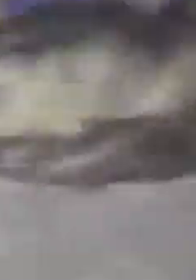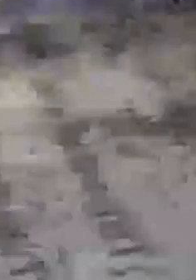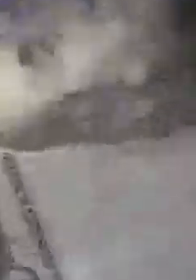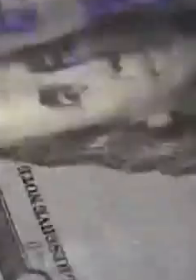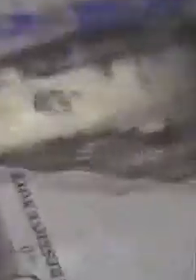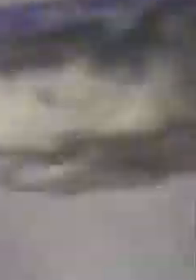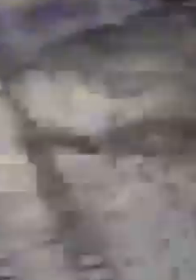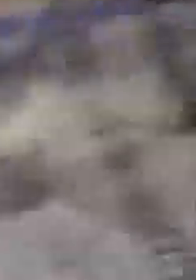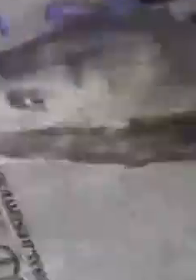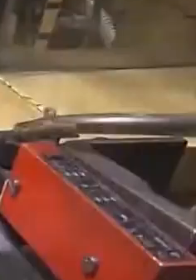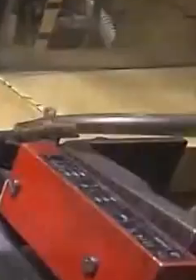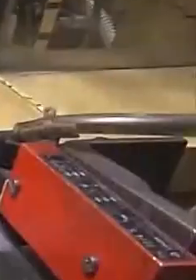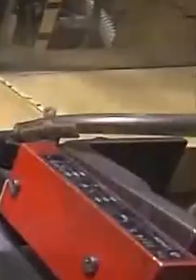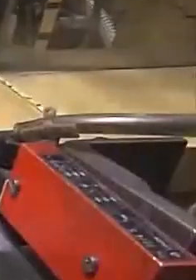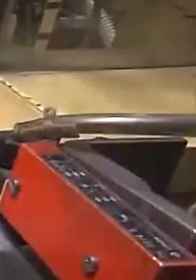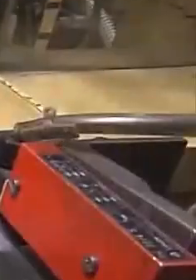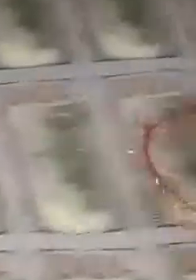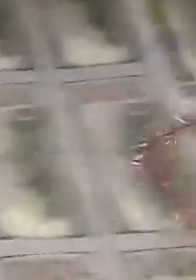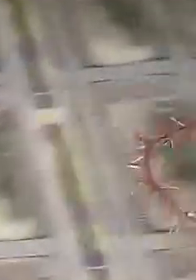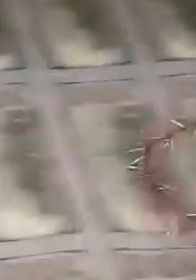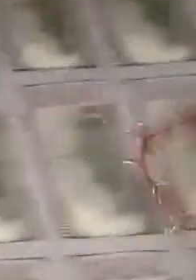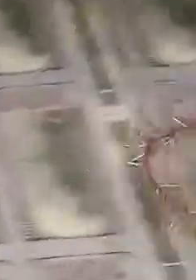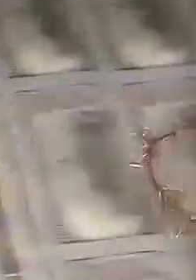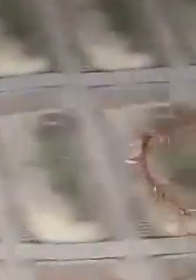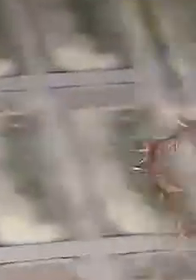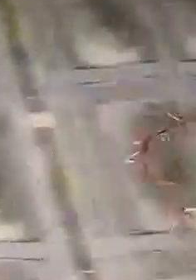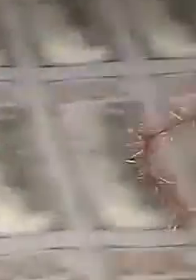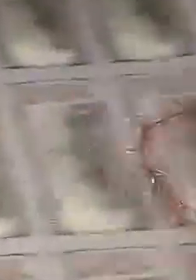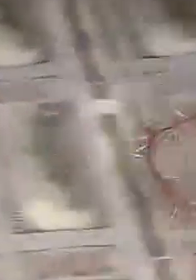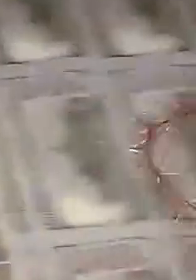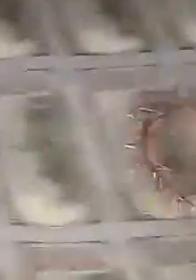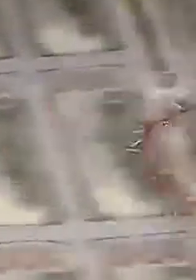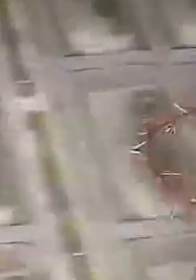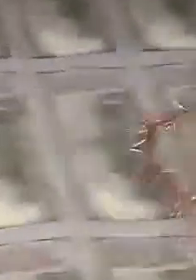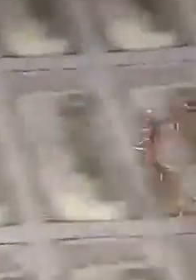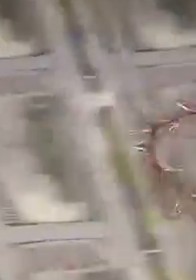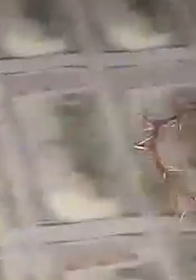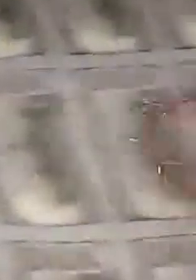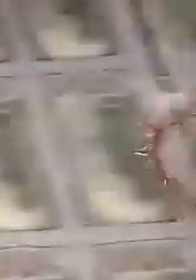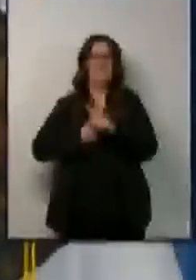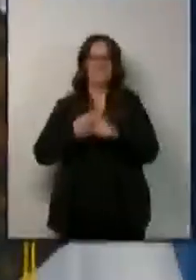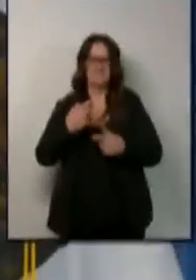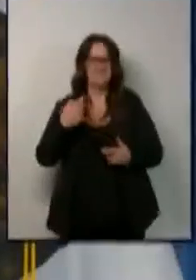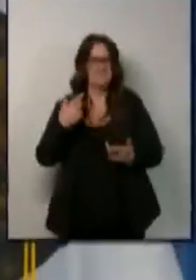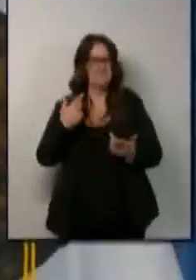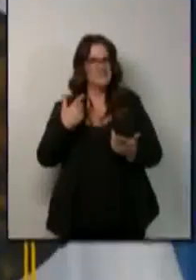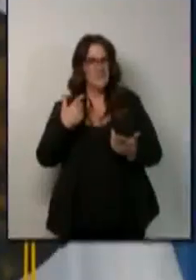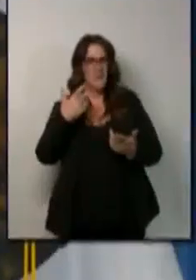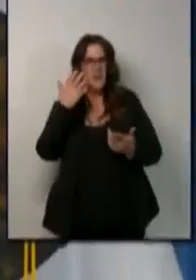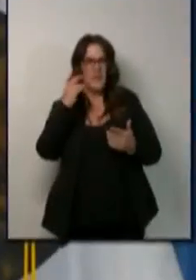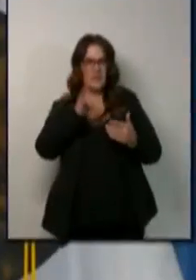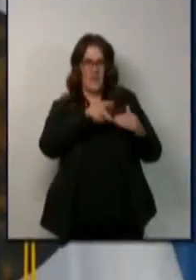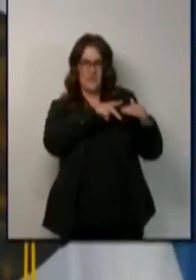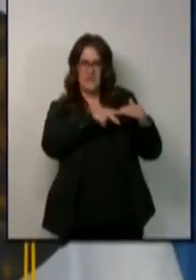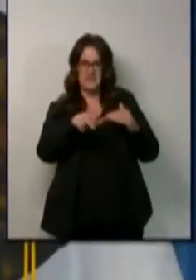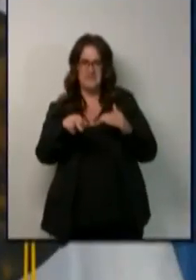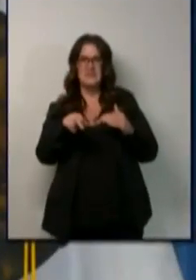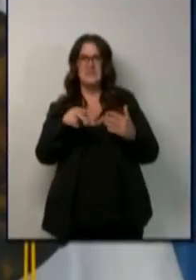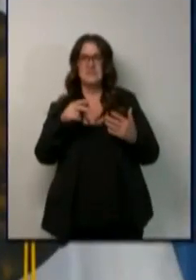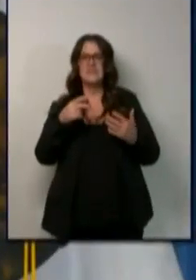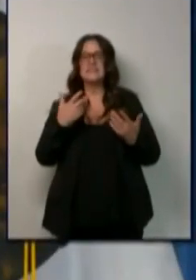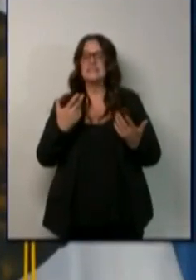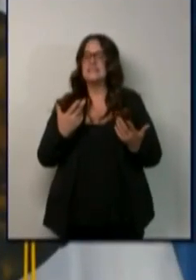receive more than $20 billion, many of these budget revisions would not be necessary. These are cuts that can be